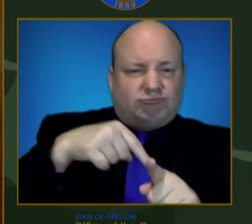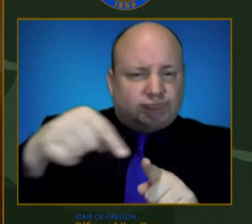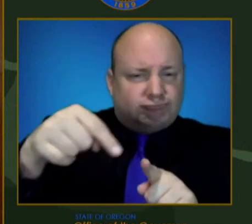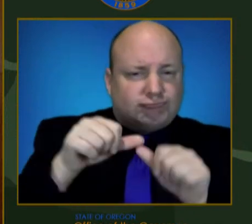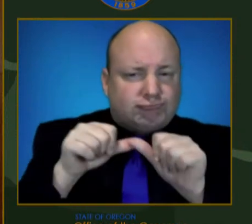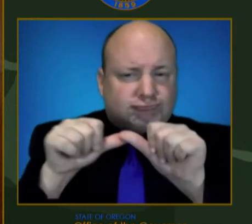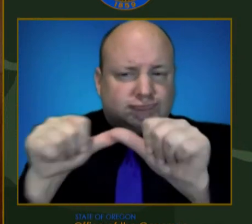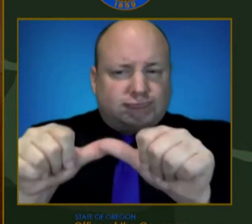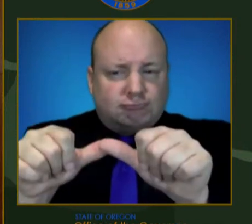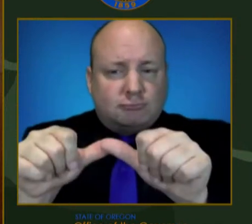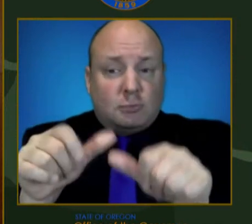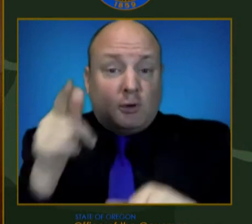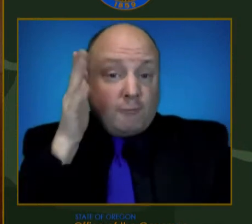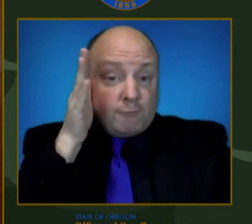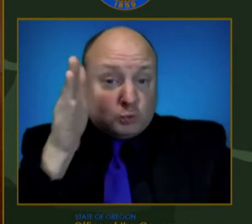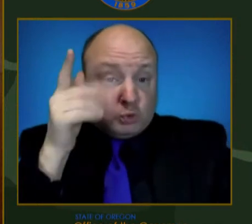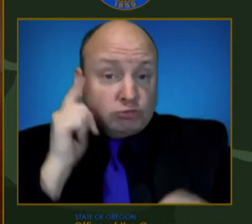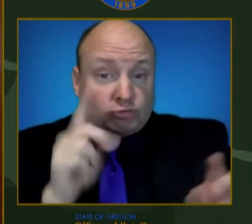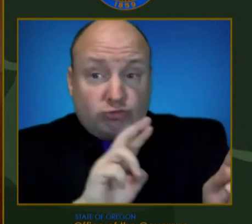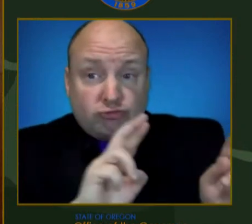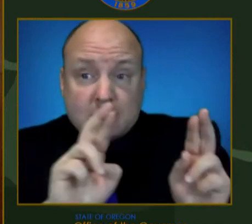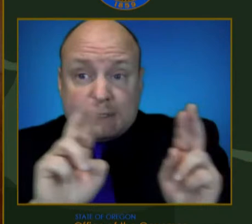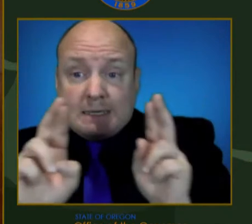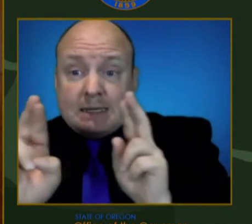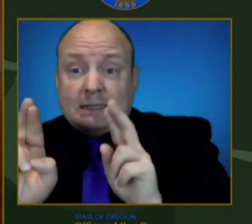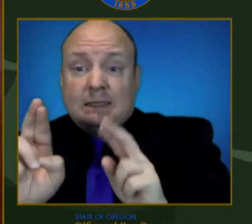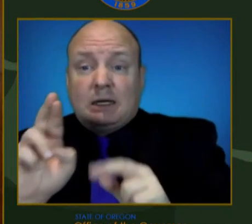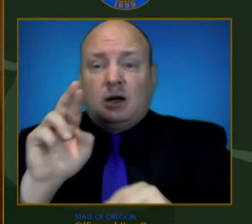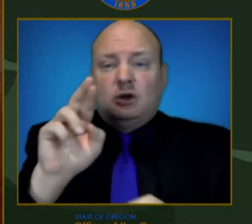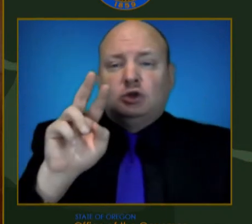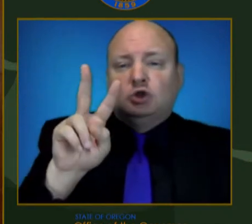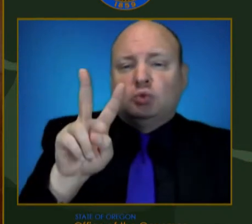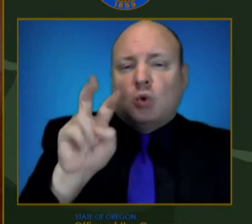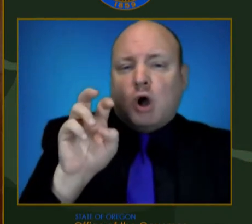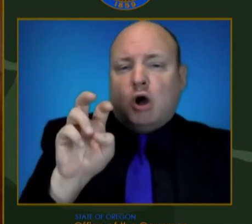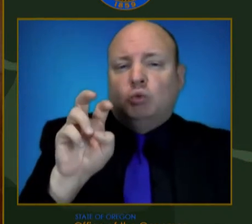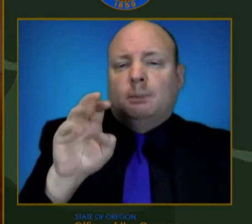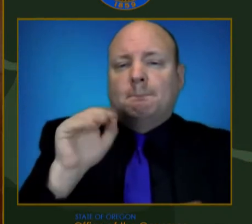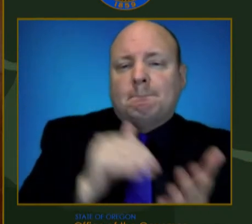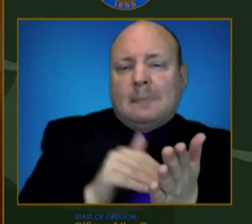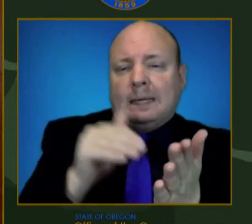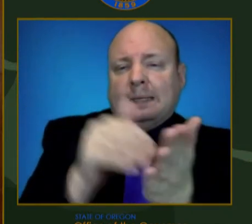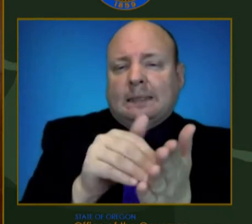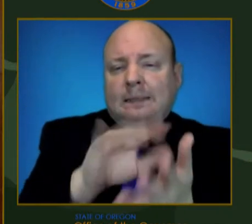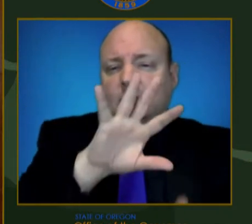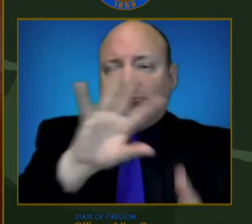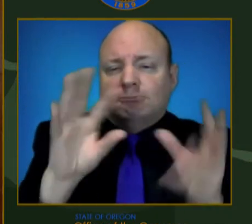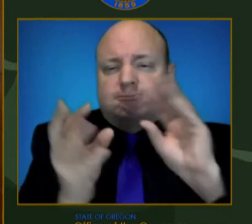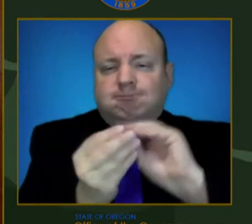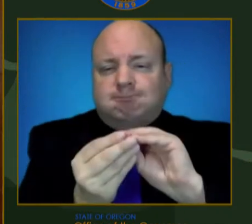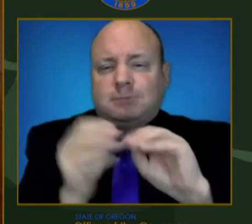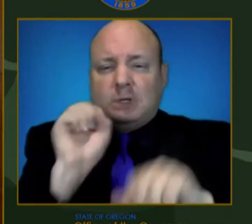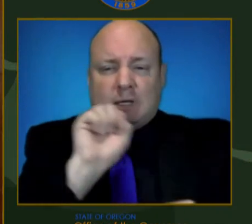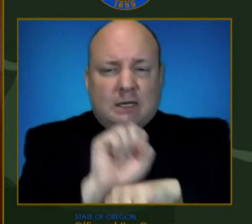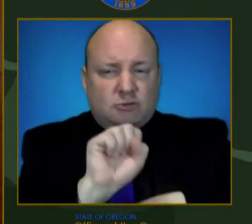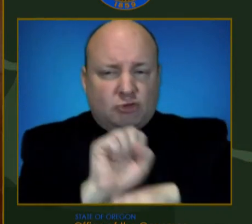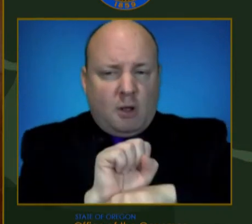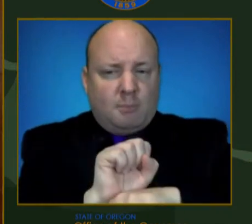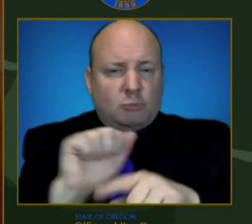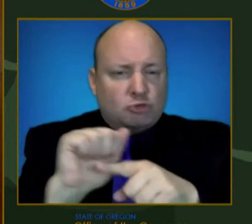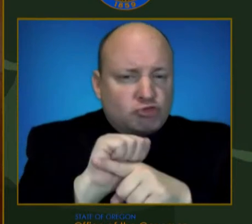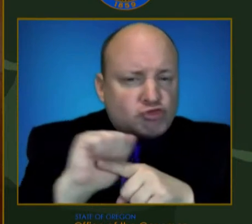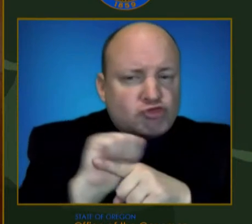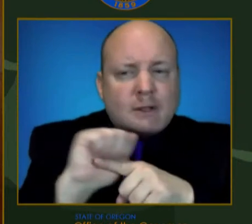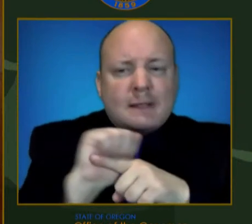Future Ready Oregon is a $200 million package that invests in job training with a focus on three